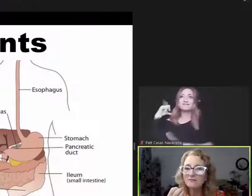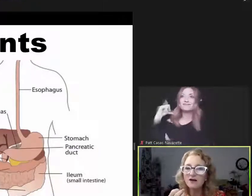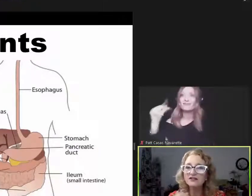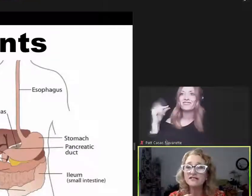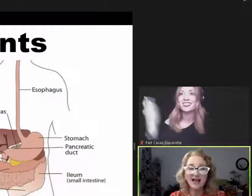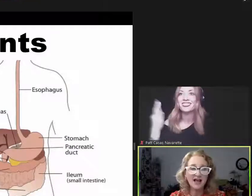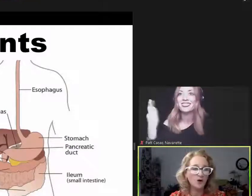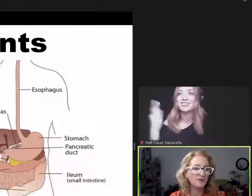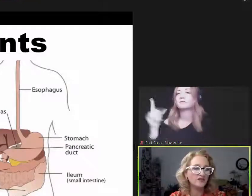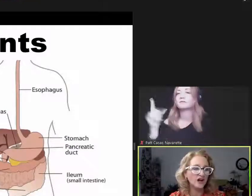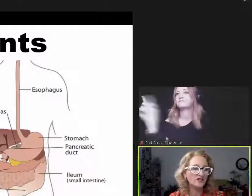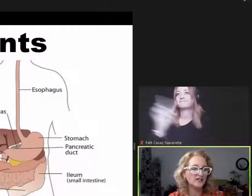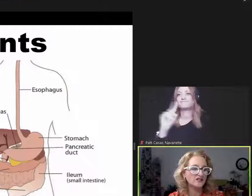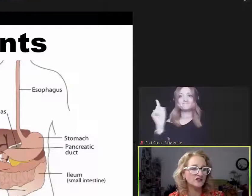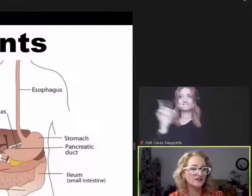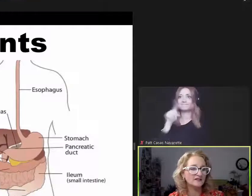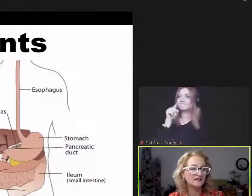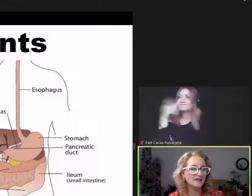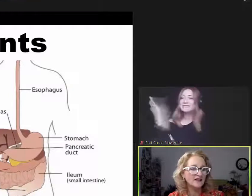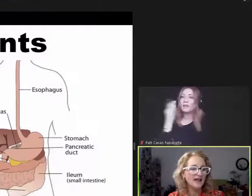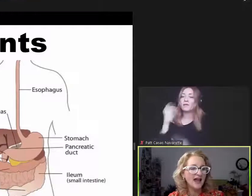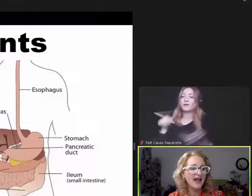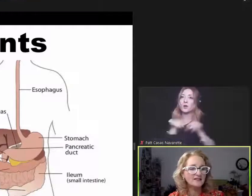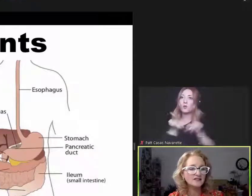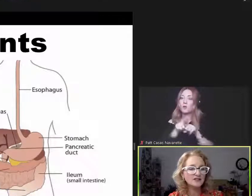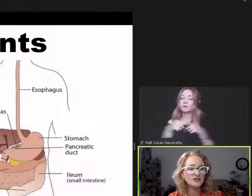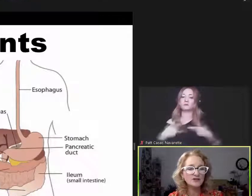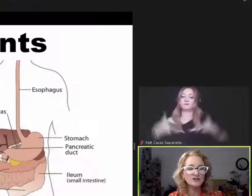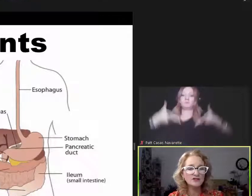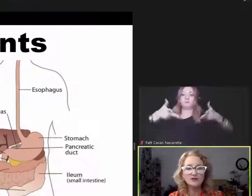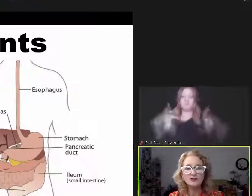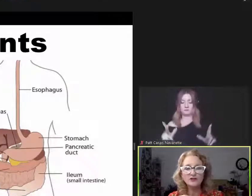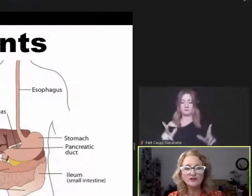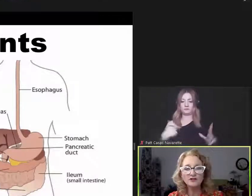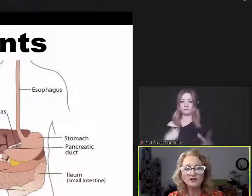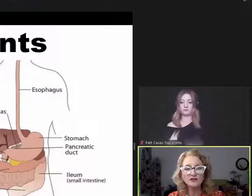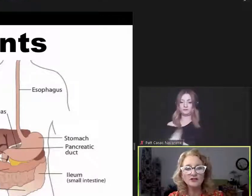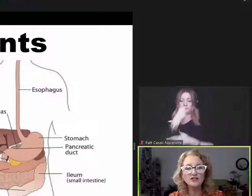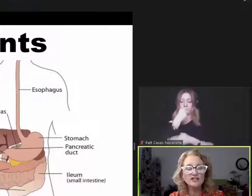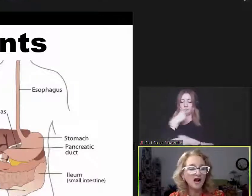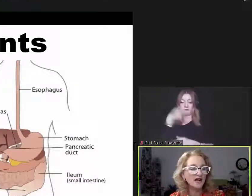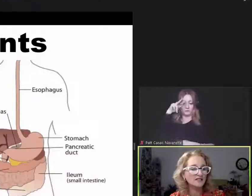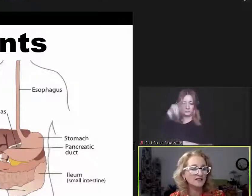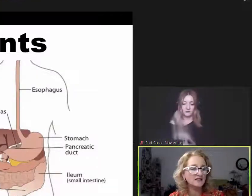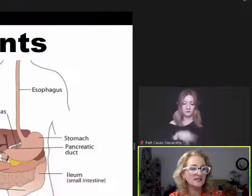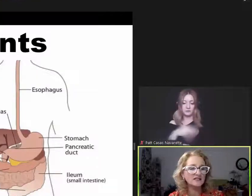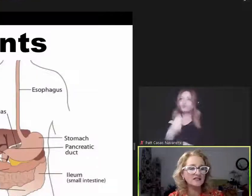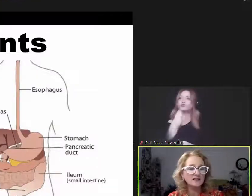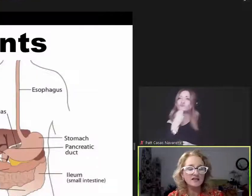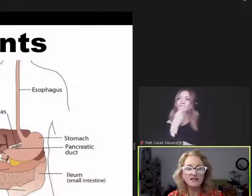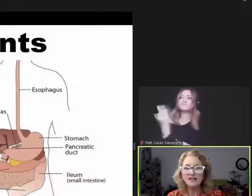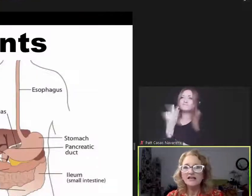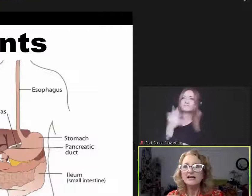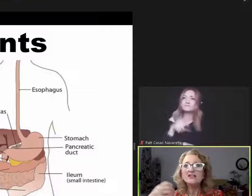the mouth to help with digestion. And so your gut